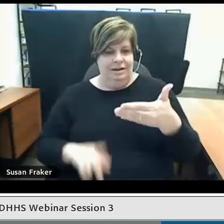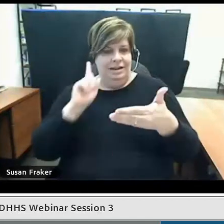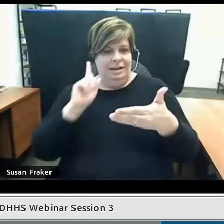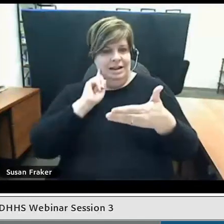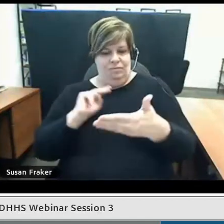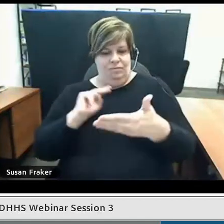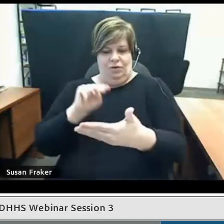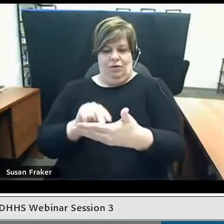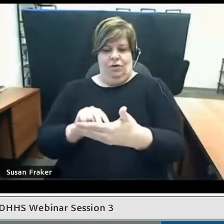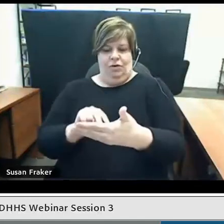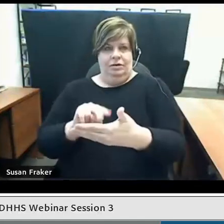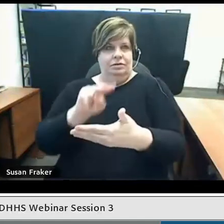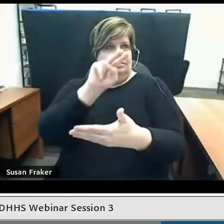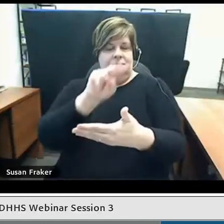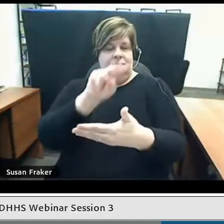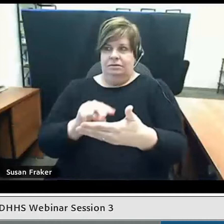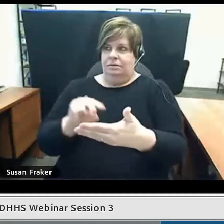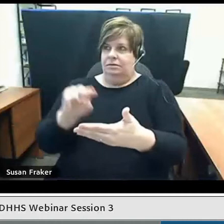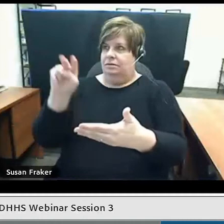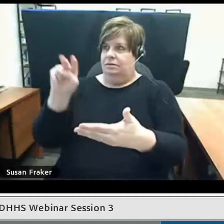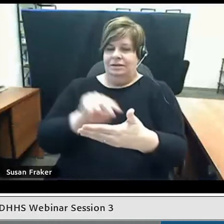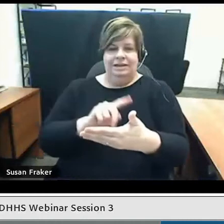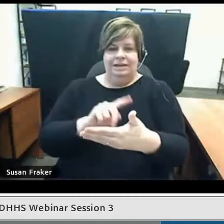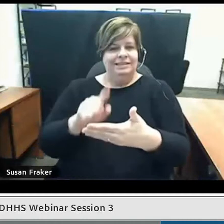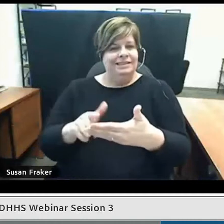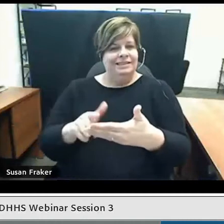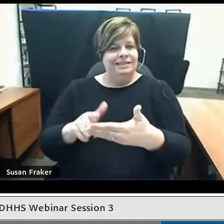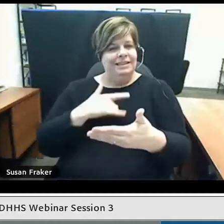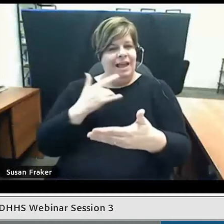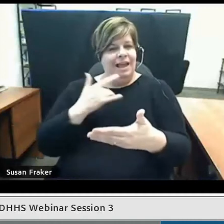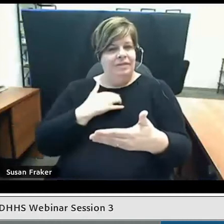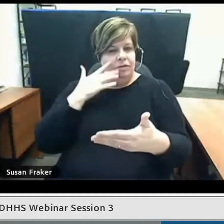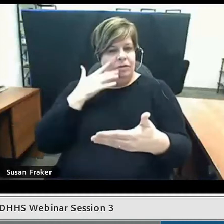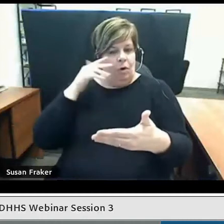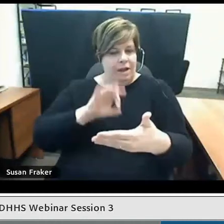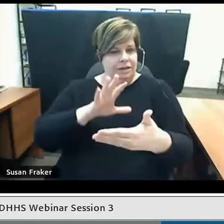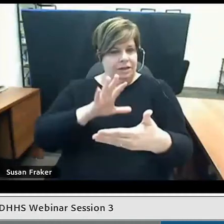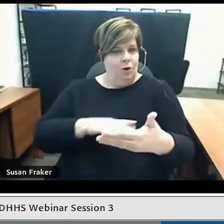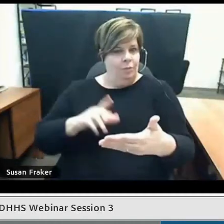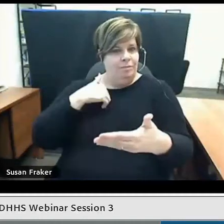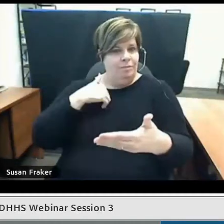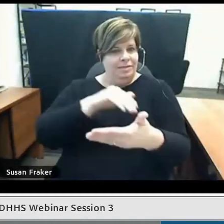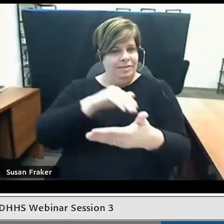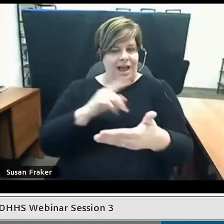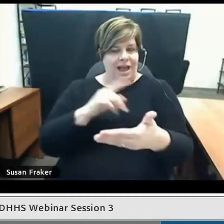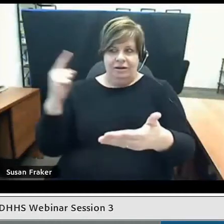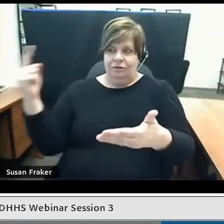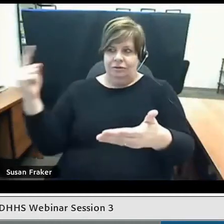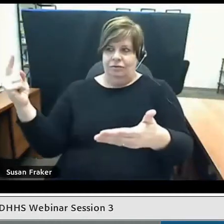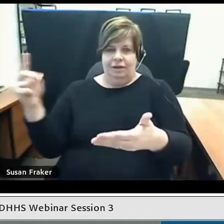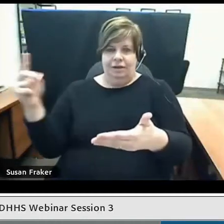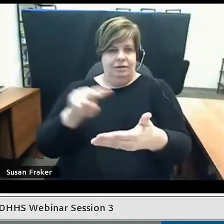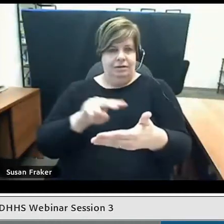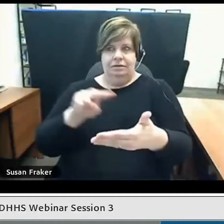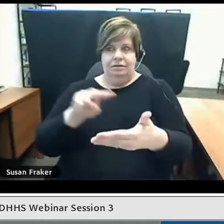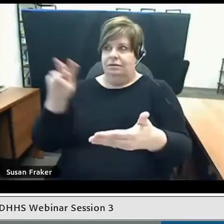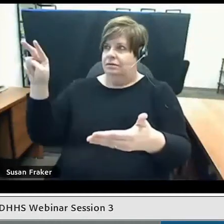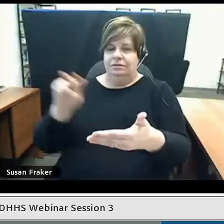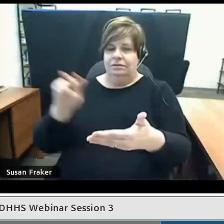at, and again, they're not able to really have that same kind of sense of connection, in this case, with the medical